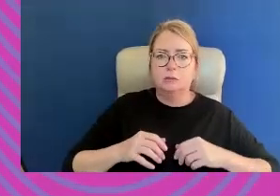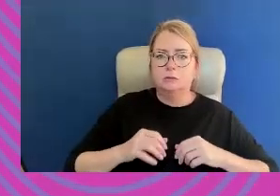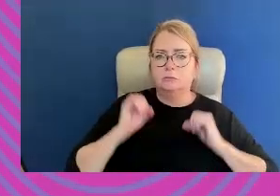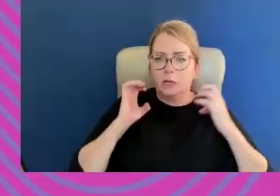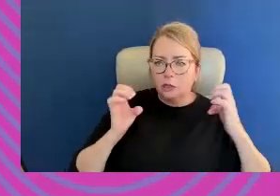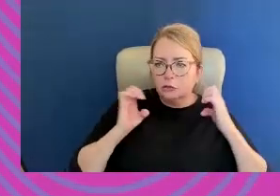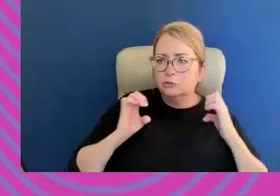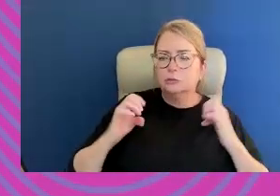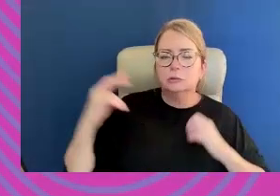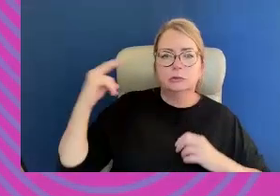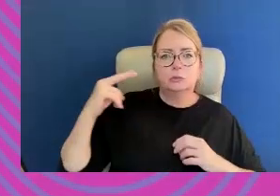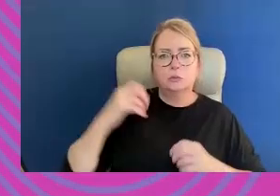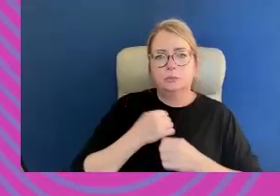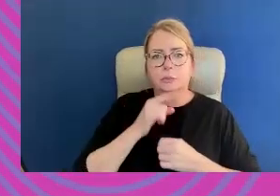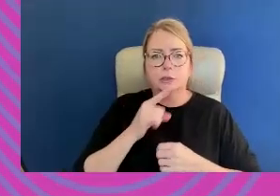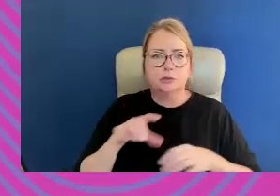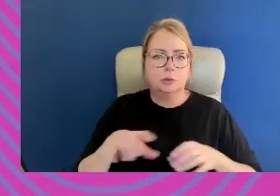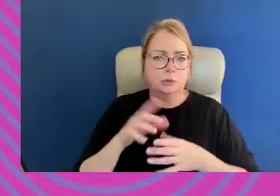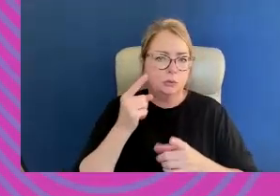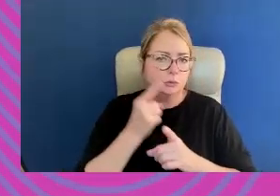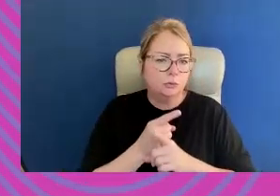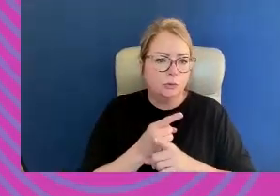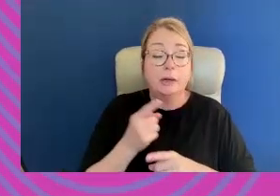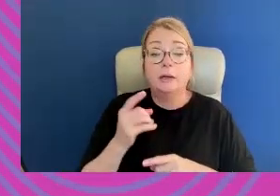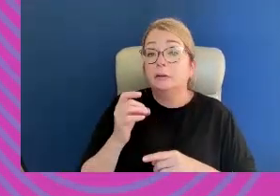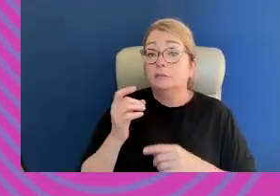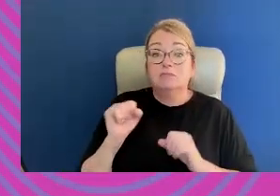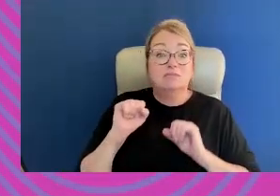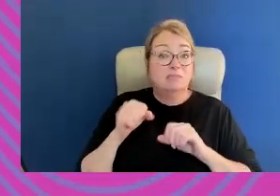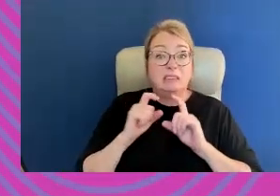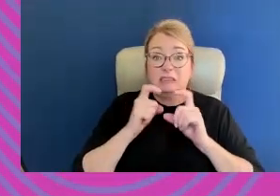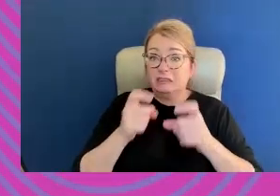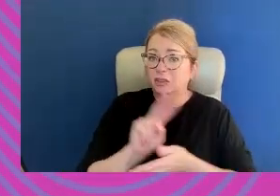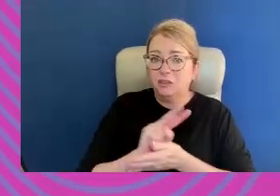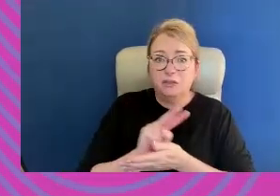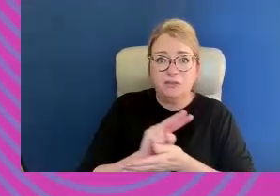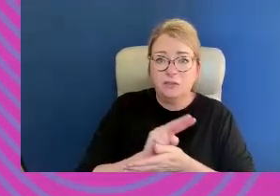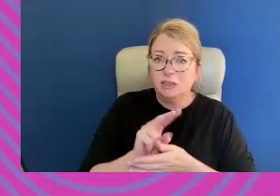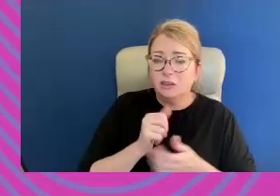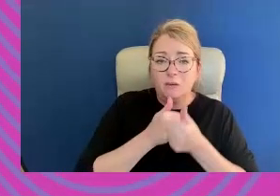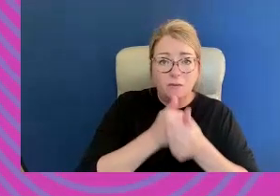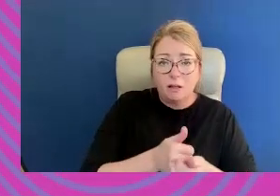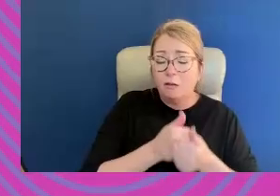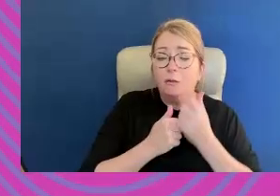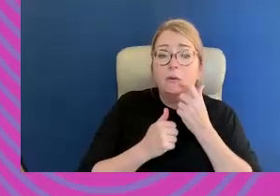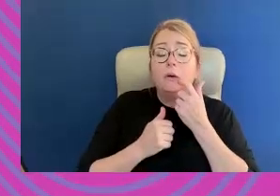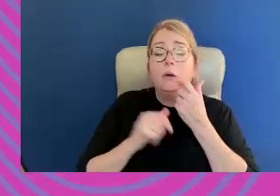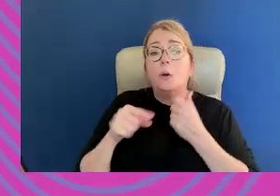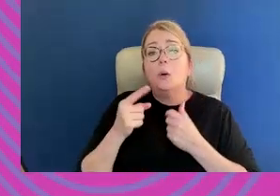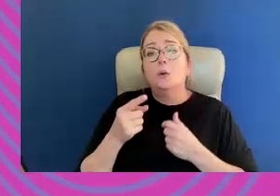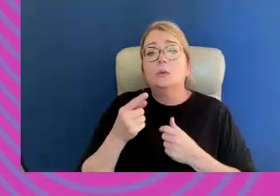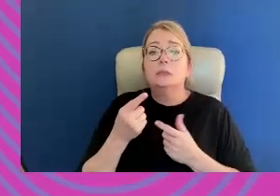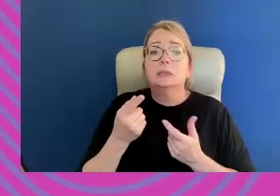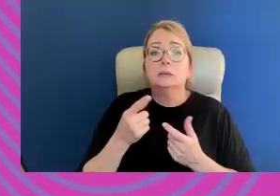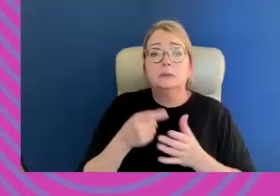come up, they give you the plan, they show you how to do it in a little simple video, and you can do it all by yourself. The only ask is that you have 15 minutes